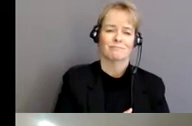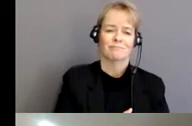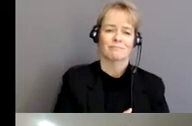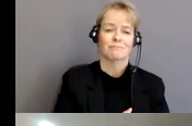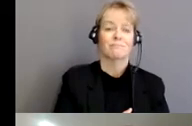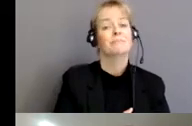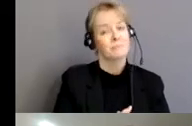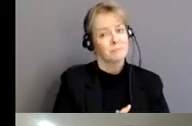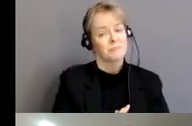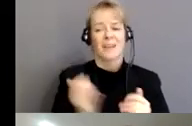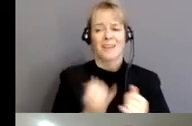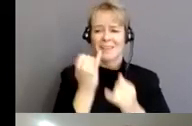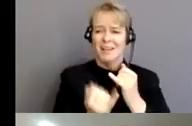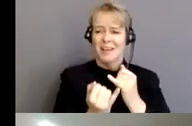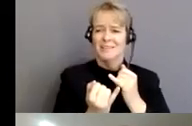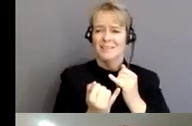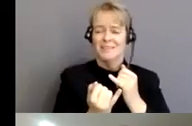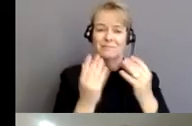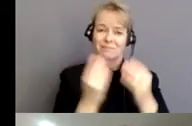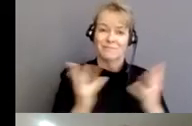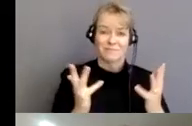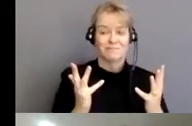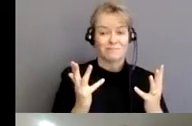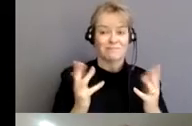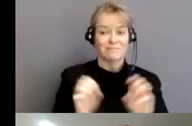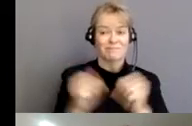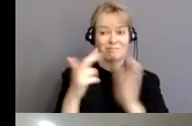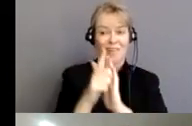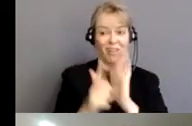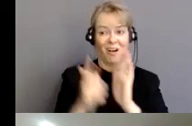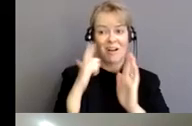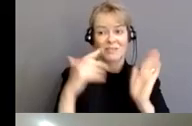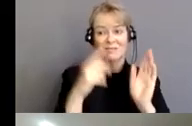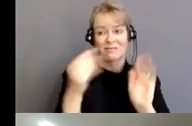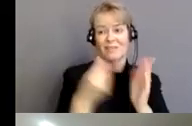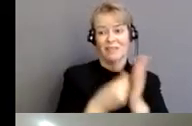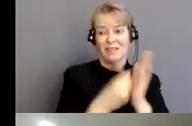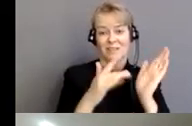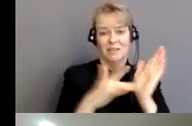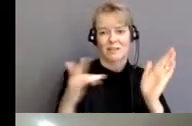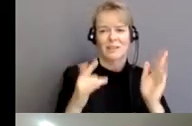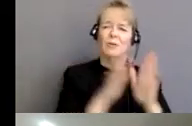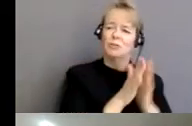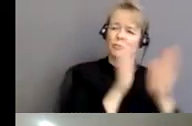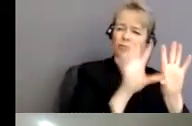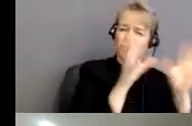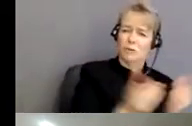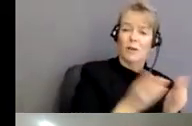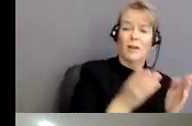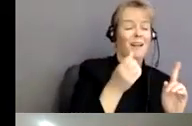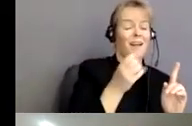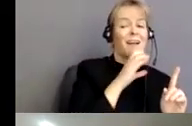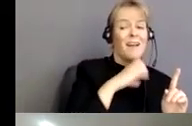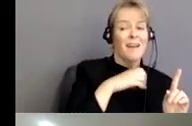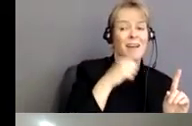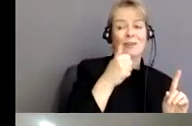And just lastly, just want to say that it is a criminal offense. Elder abuse itself is not a criminal offense, but these issues around